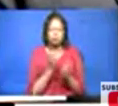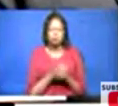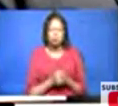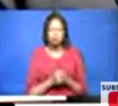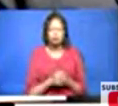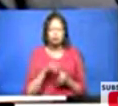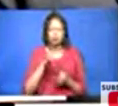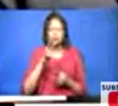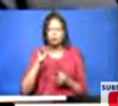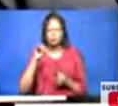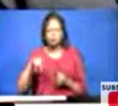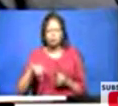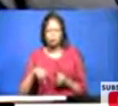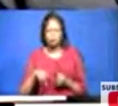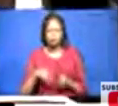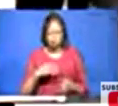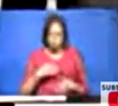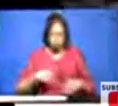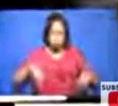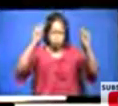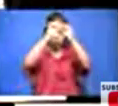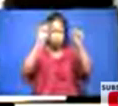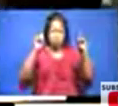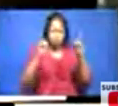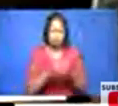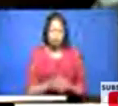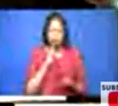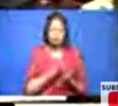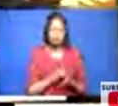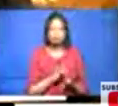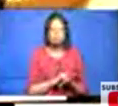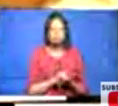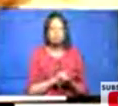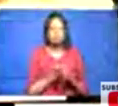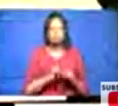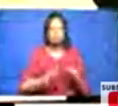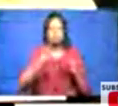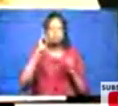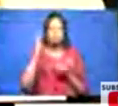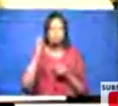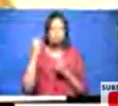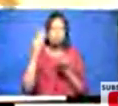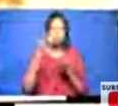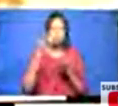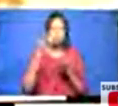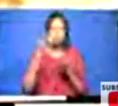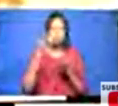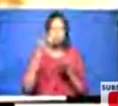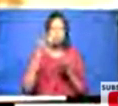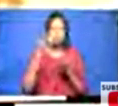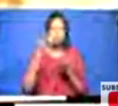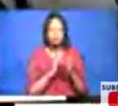VVIP, His Excellency the President. Kibicho alisema kamanda wa eneo la Nairobi anatarajiwa kutoa taarifa kuhusu maandalizi hayo siku